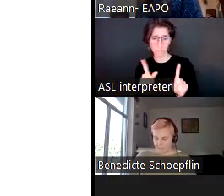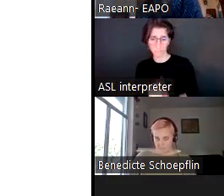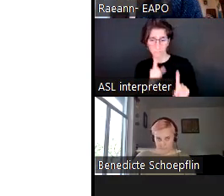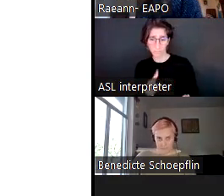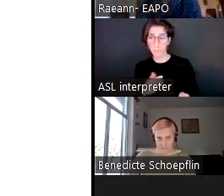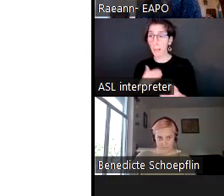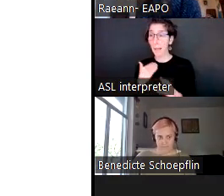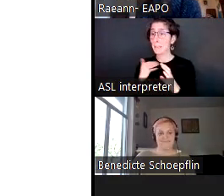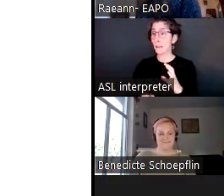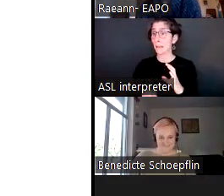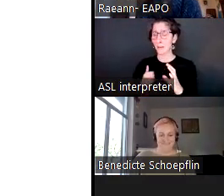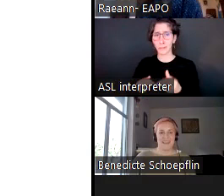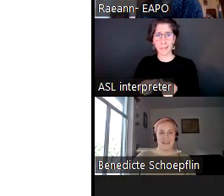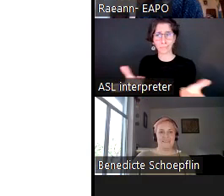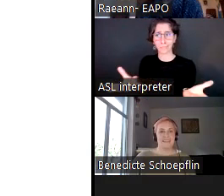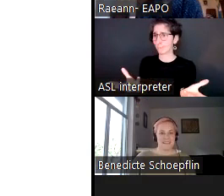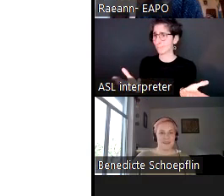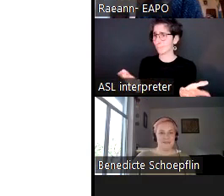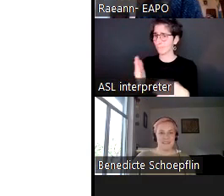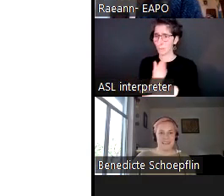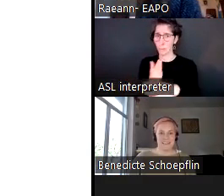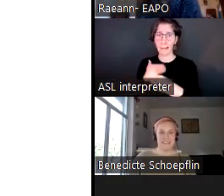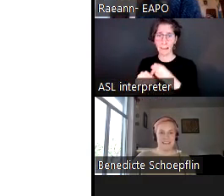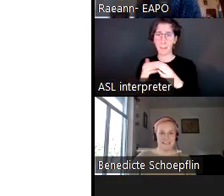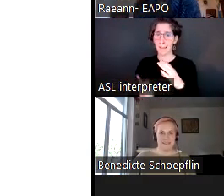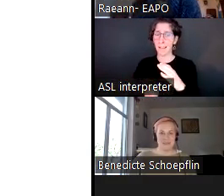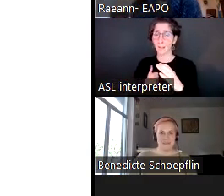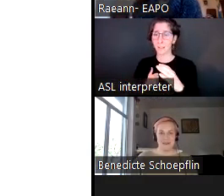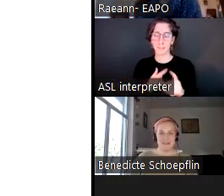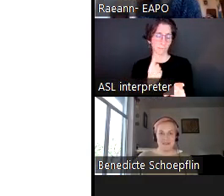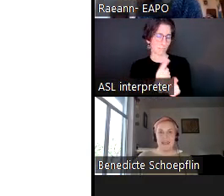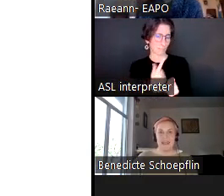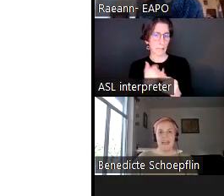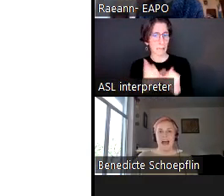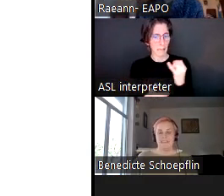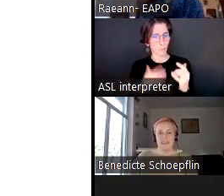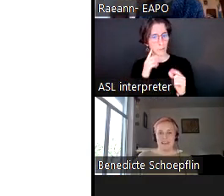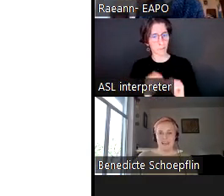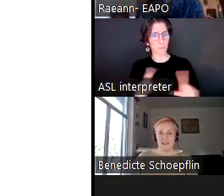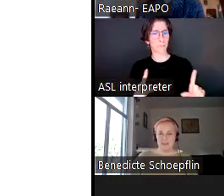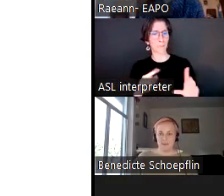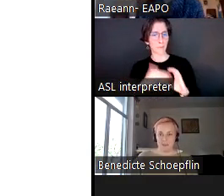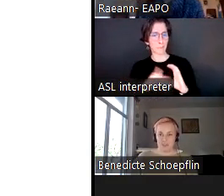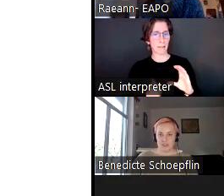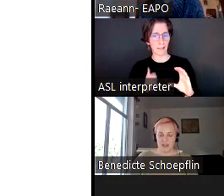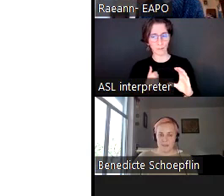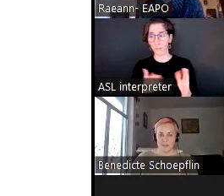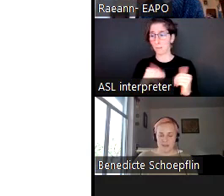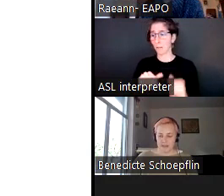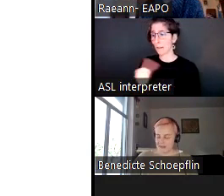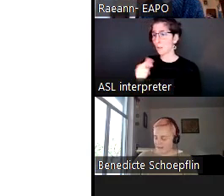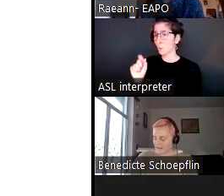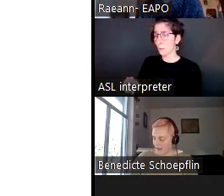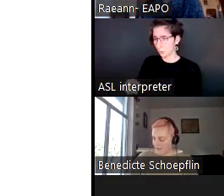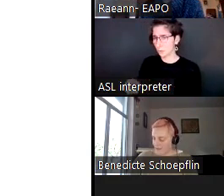email. I have no issues with that. I think, yes, we have a slide at the end to share this. I think another question that